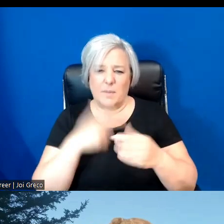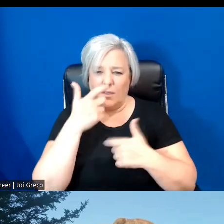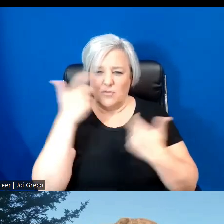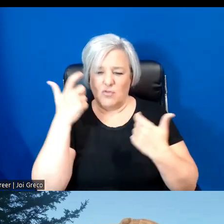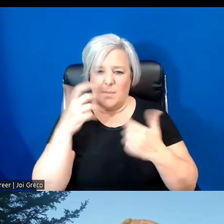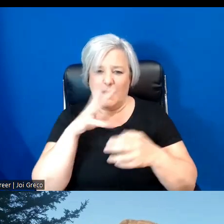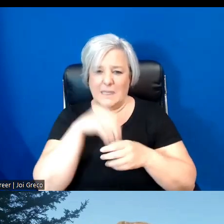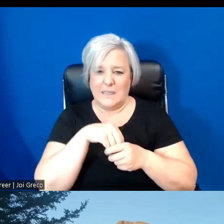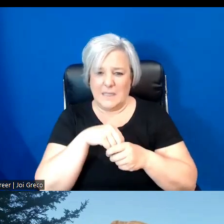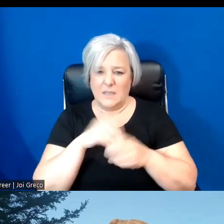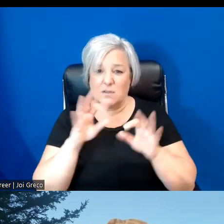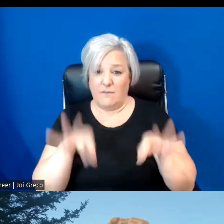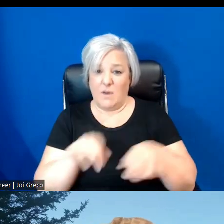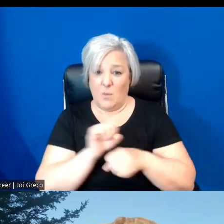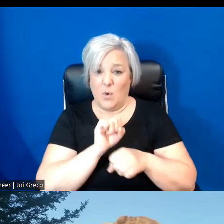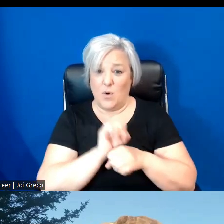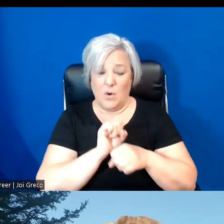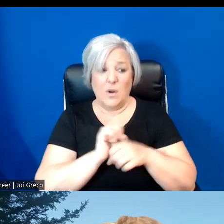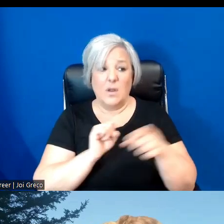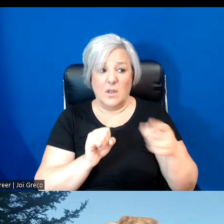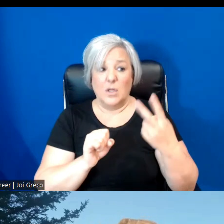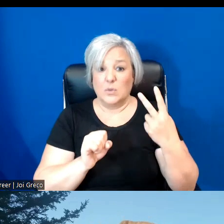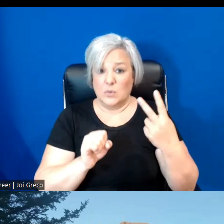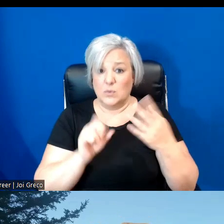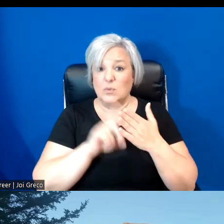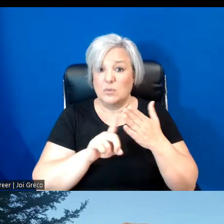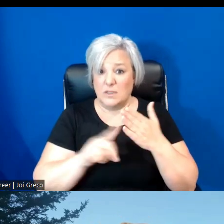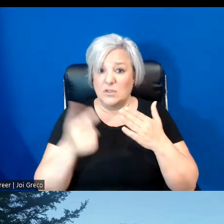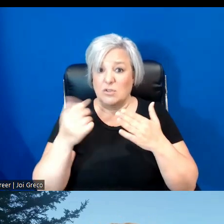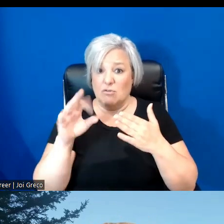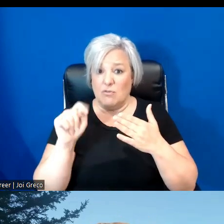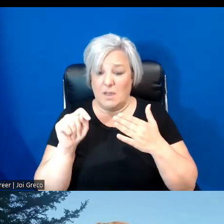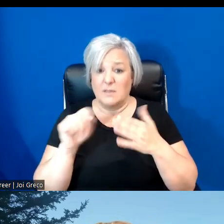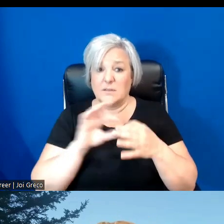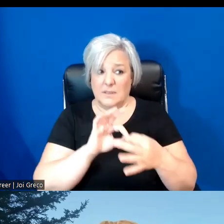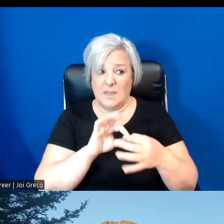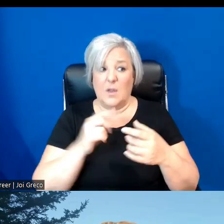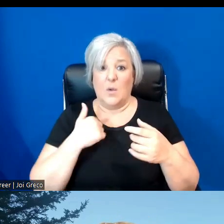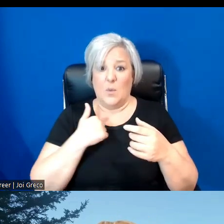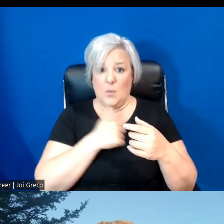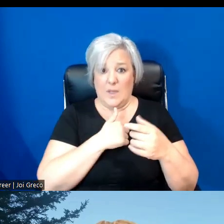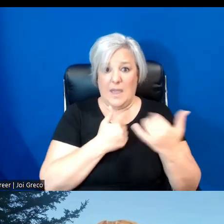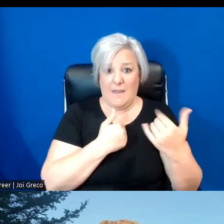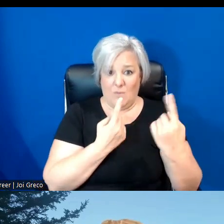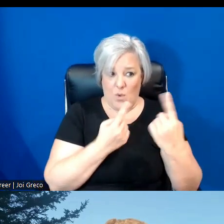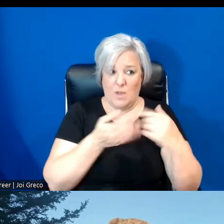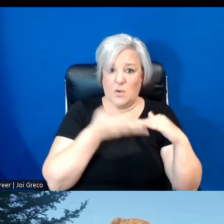Framework. At the beginning, we've got 2 research grants going on, one with us at the Department of Ed